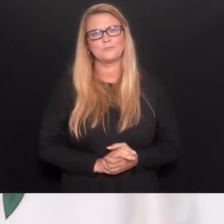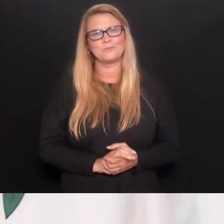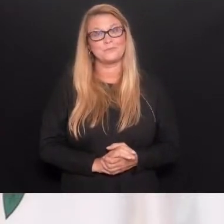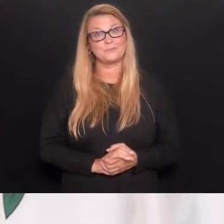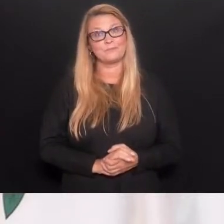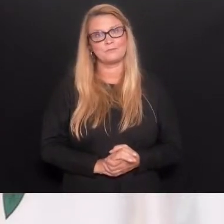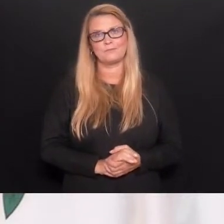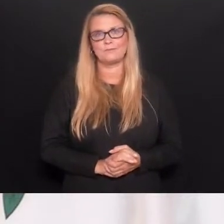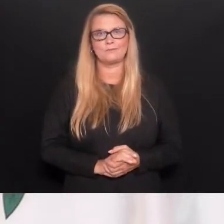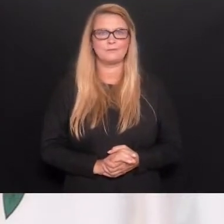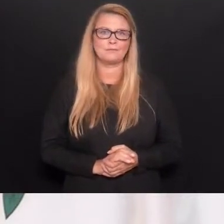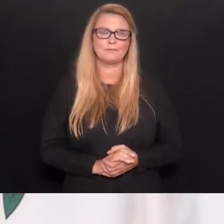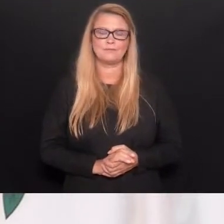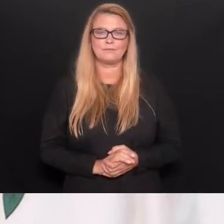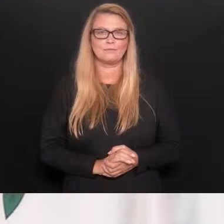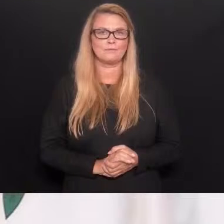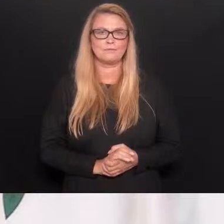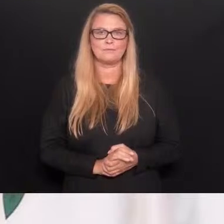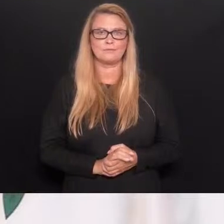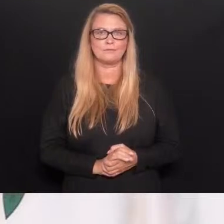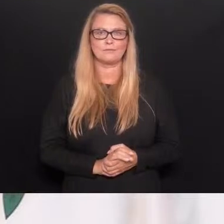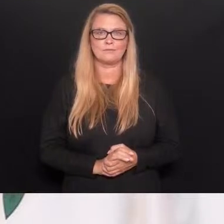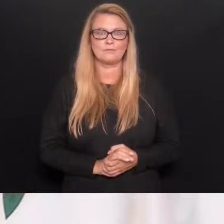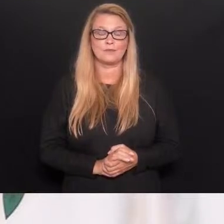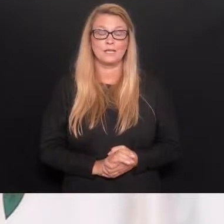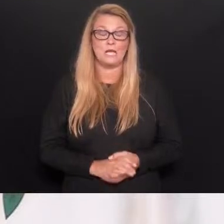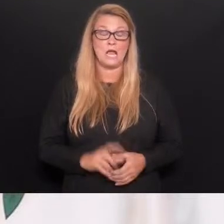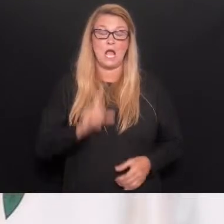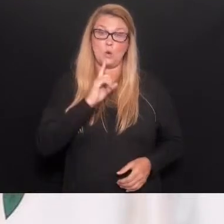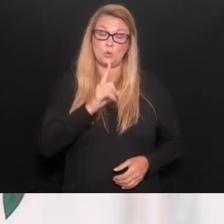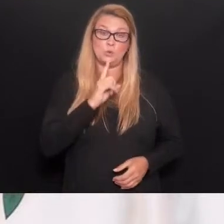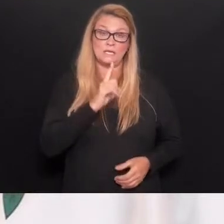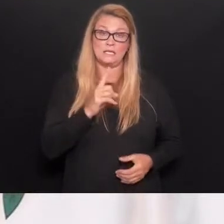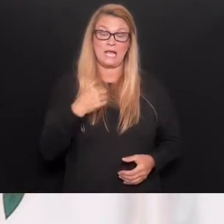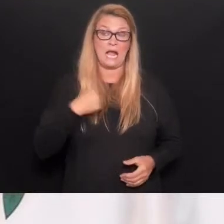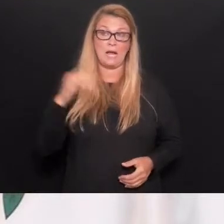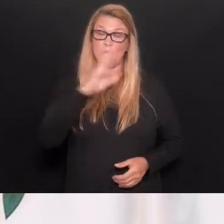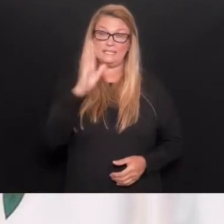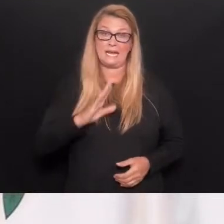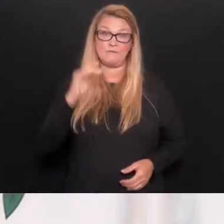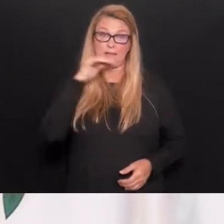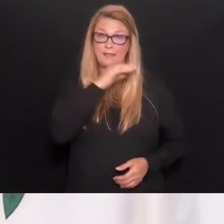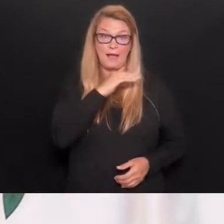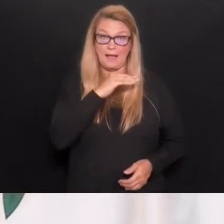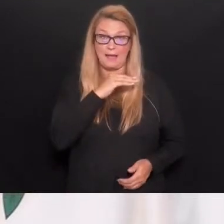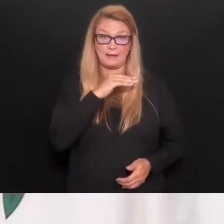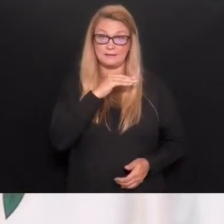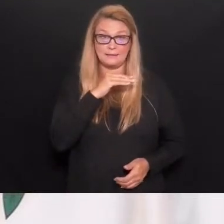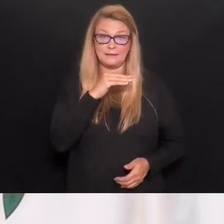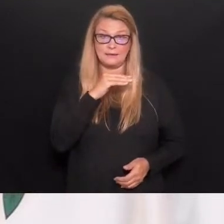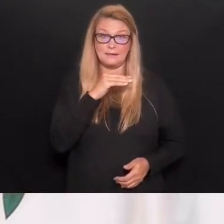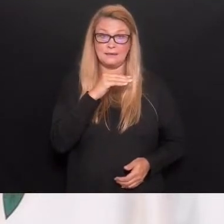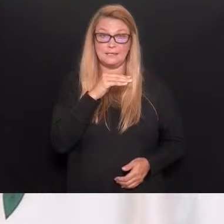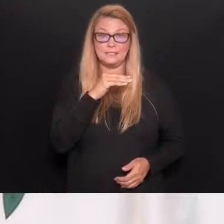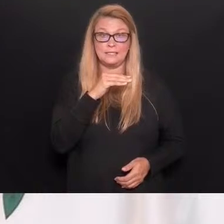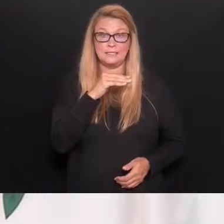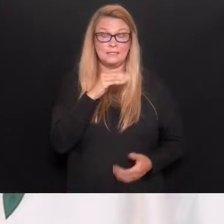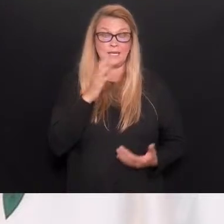I would just be remiss or lying to you, and I'll never ever lie about anything. But